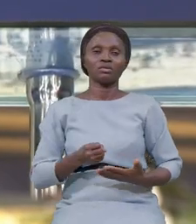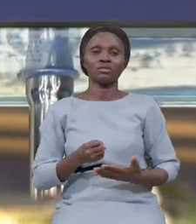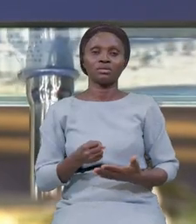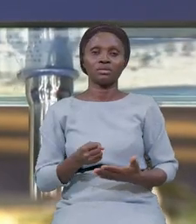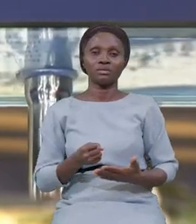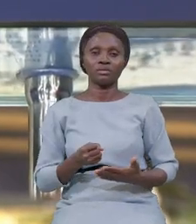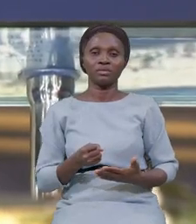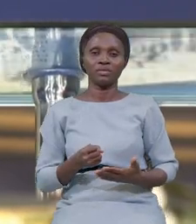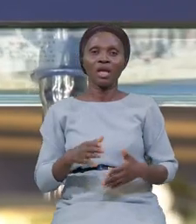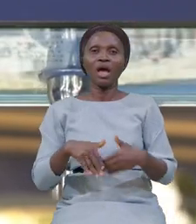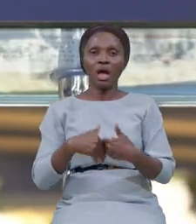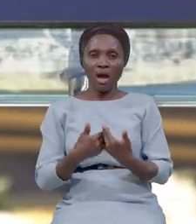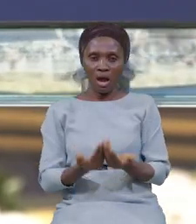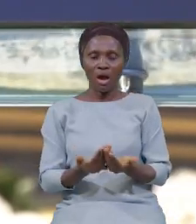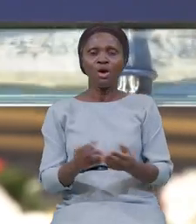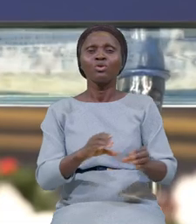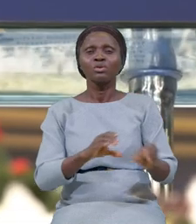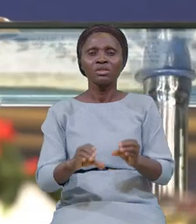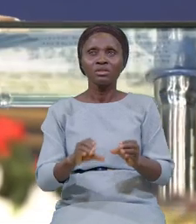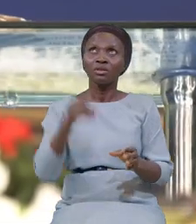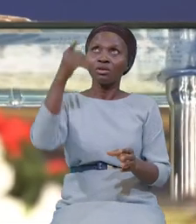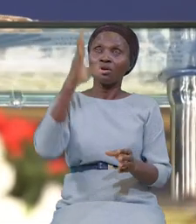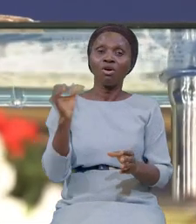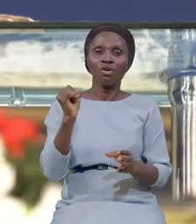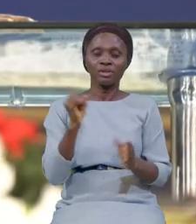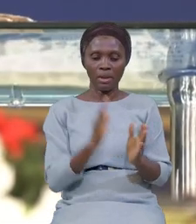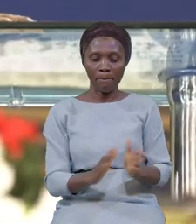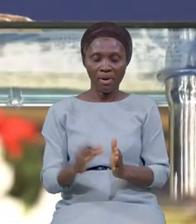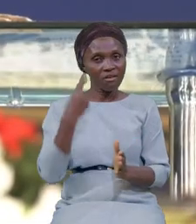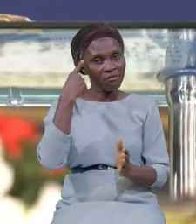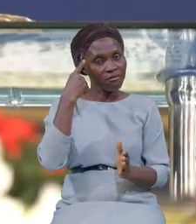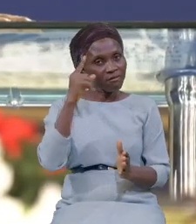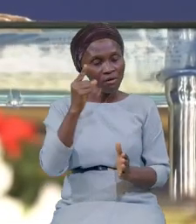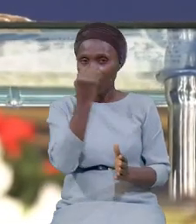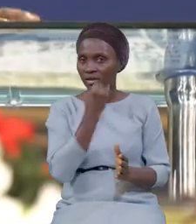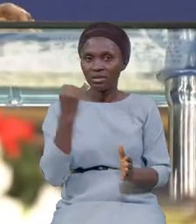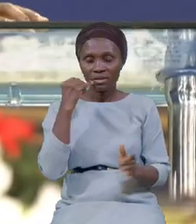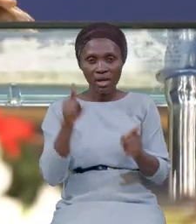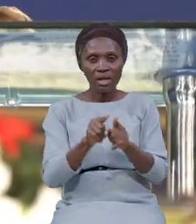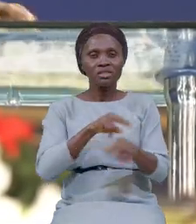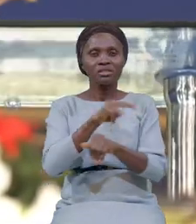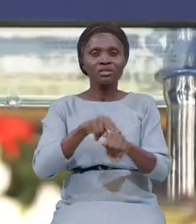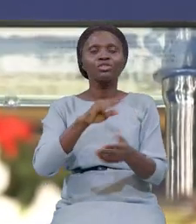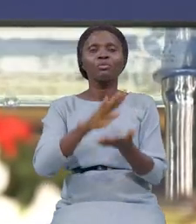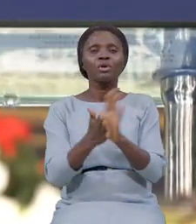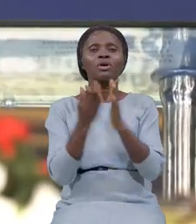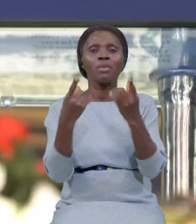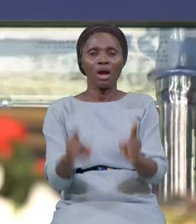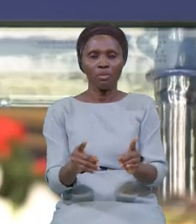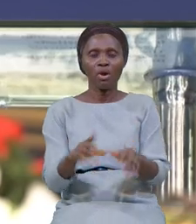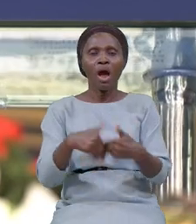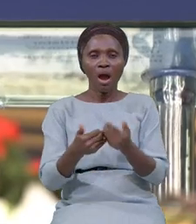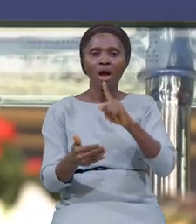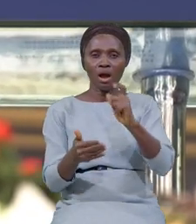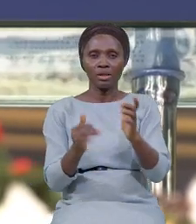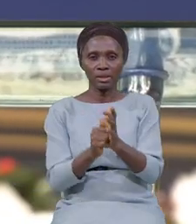plan for Israel as a nation became fulfilled, that they were not swallowed